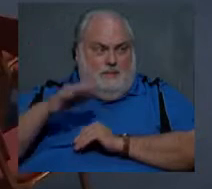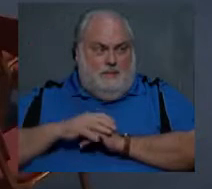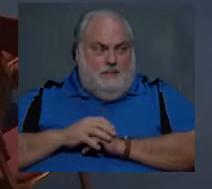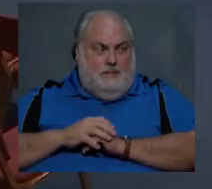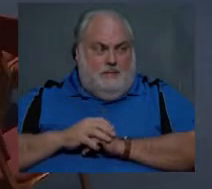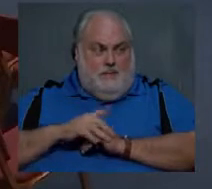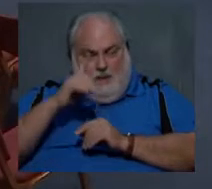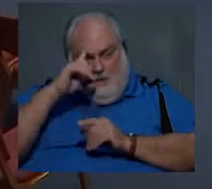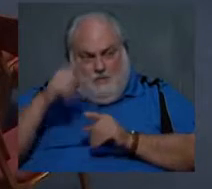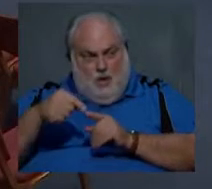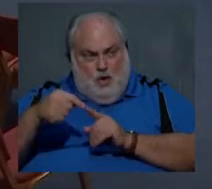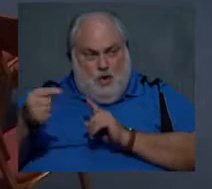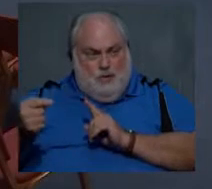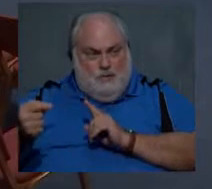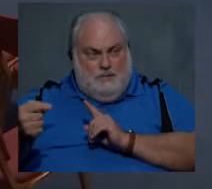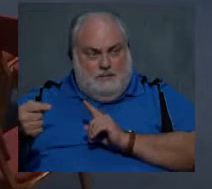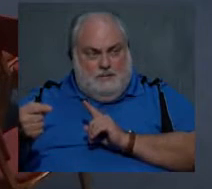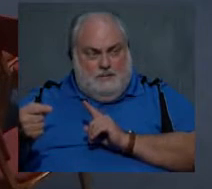Those who do not approve,